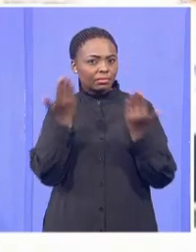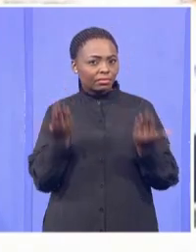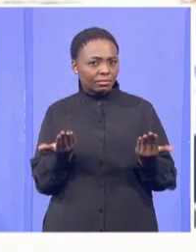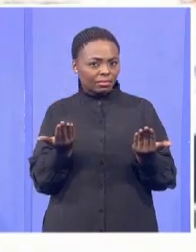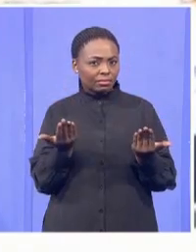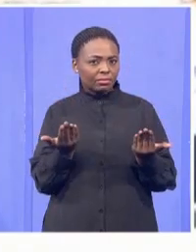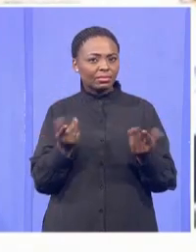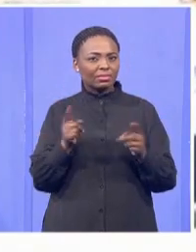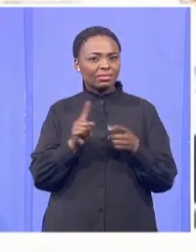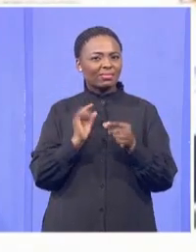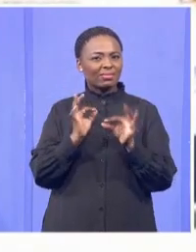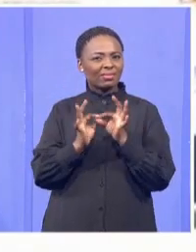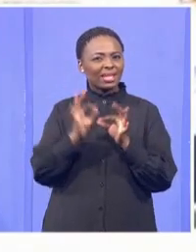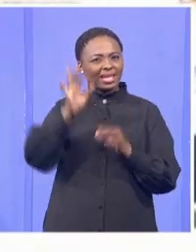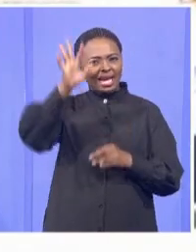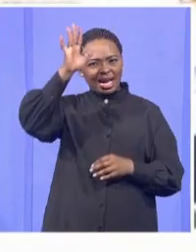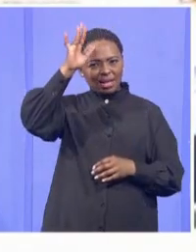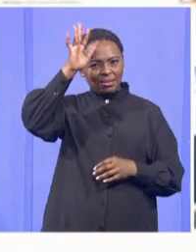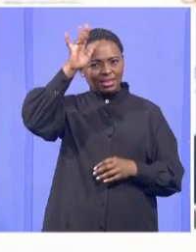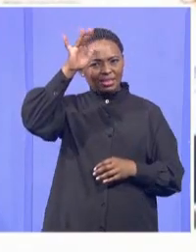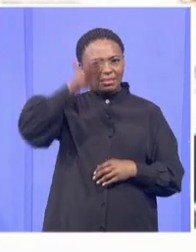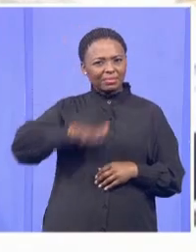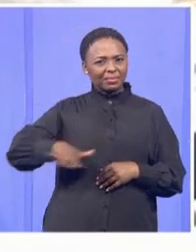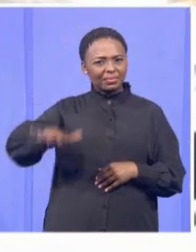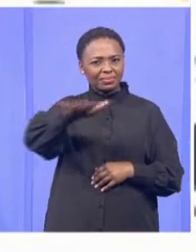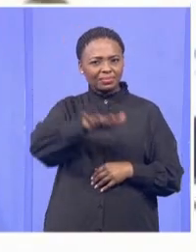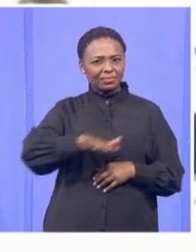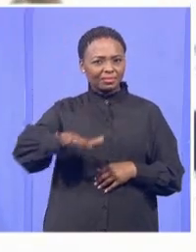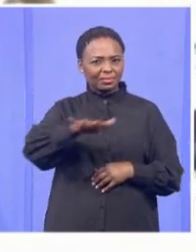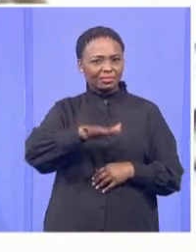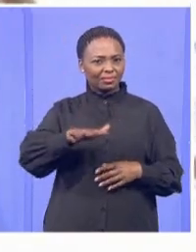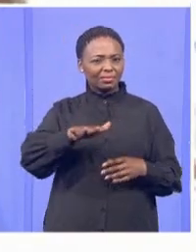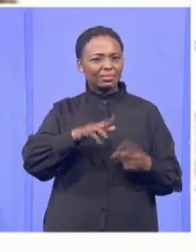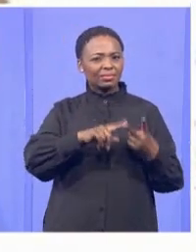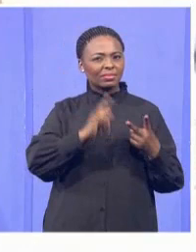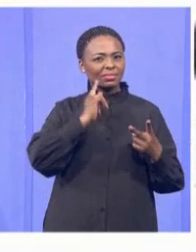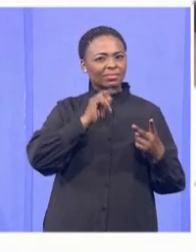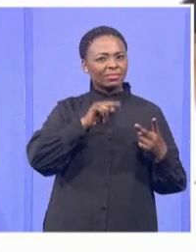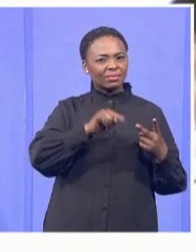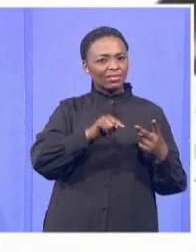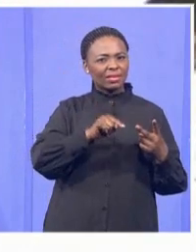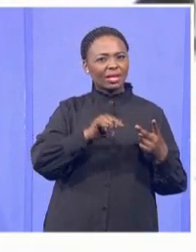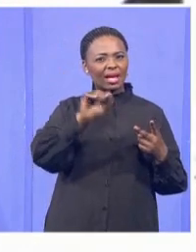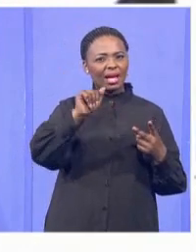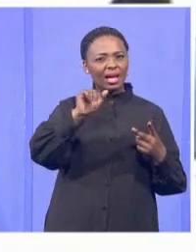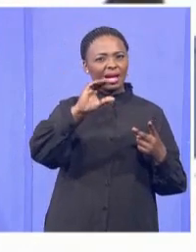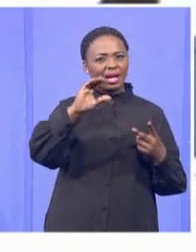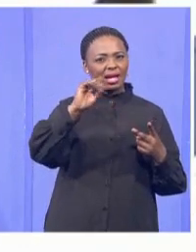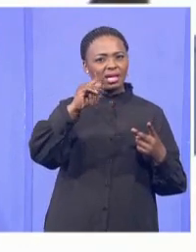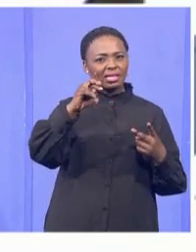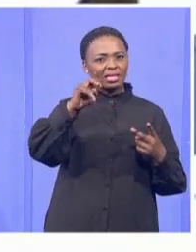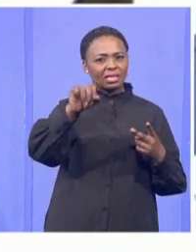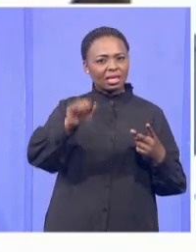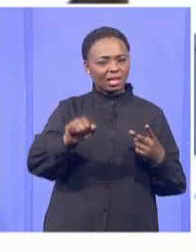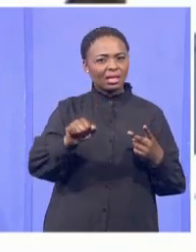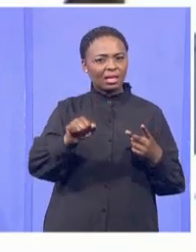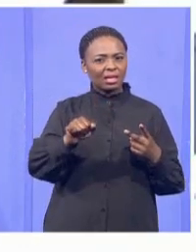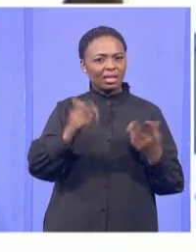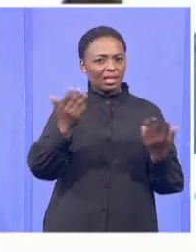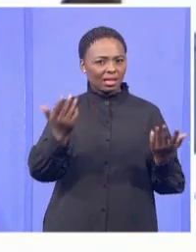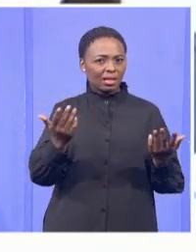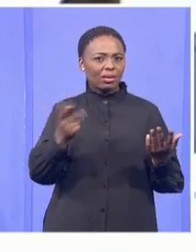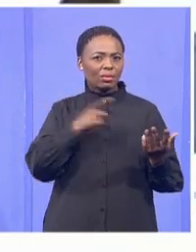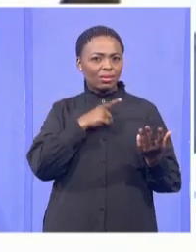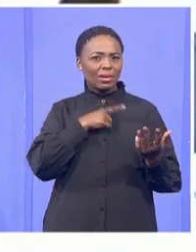Alberton area, as well as Tshwane North, I think, is it called that, Acacia and Teresa Park and so forth, because it's also